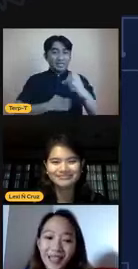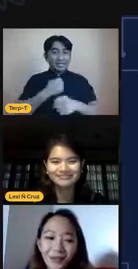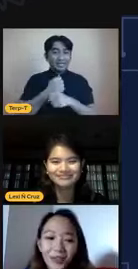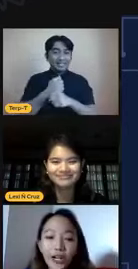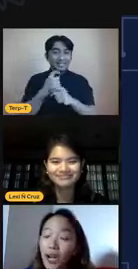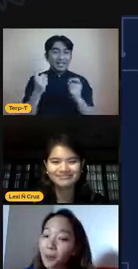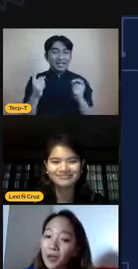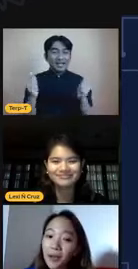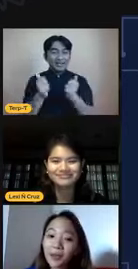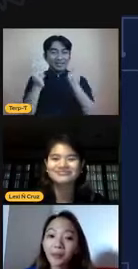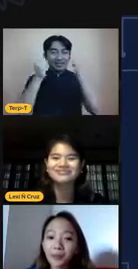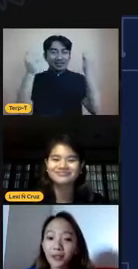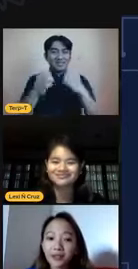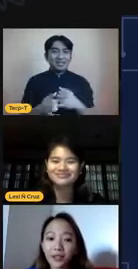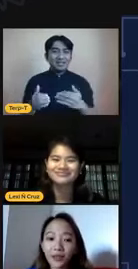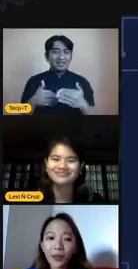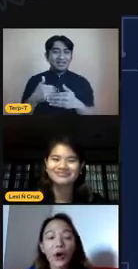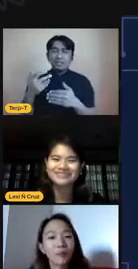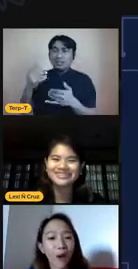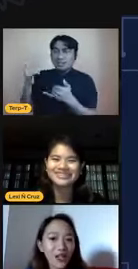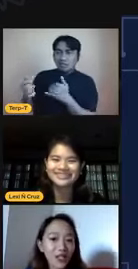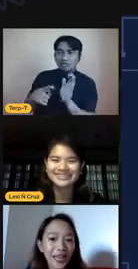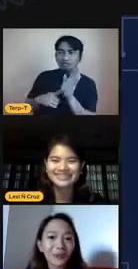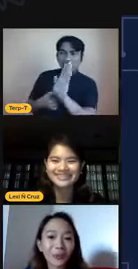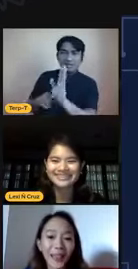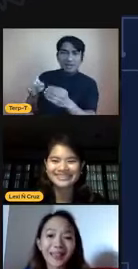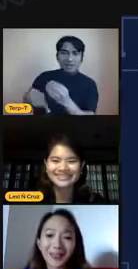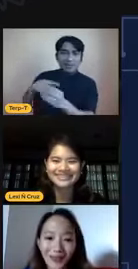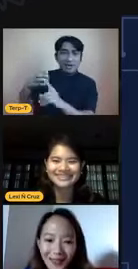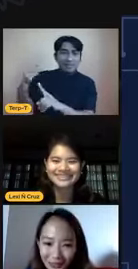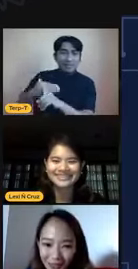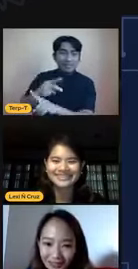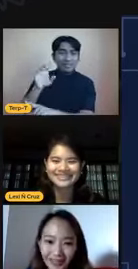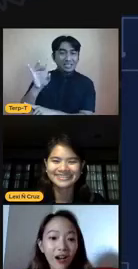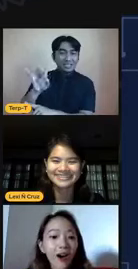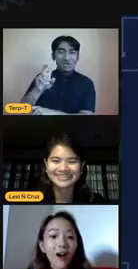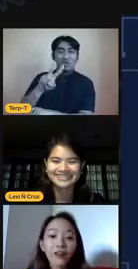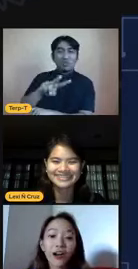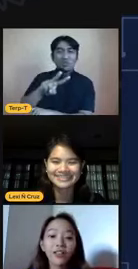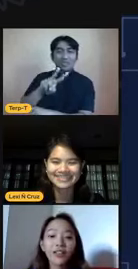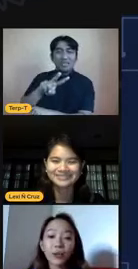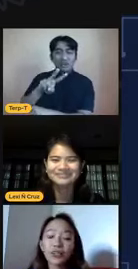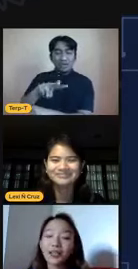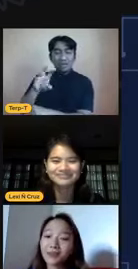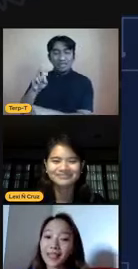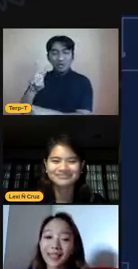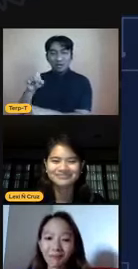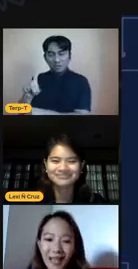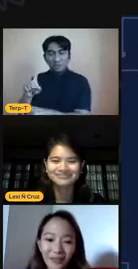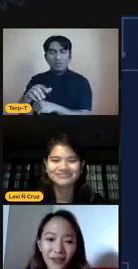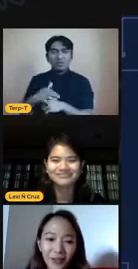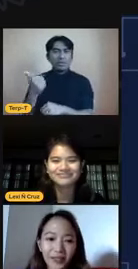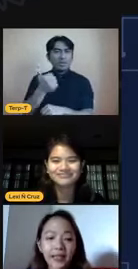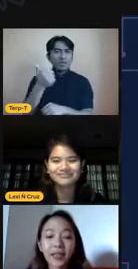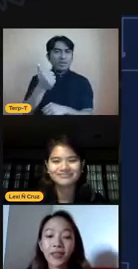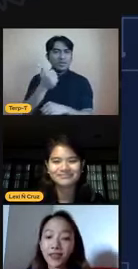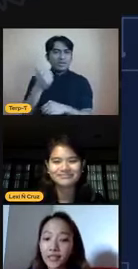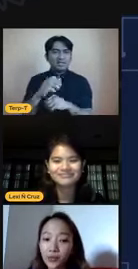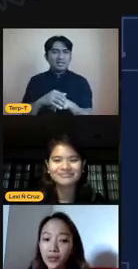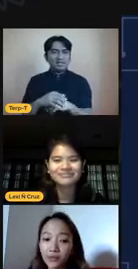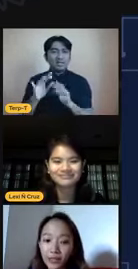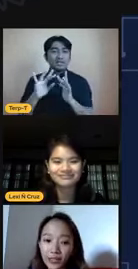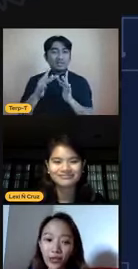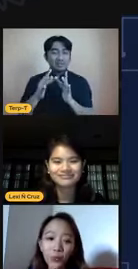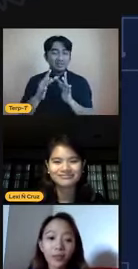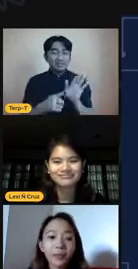us begin with their upcoming premiere video on March 8, 2021 on all their social media platforms.